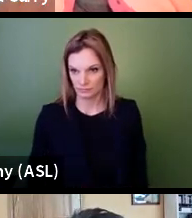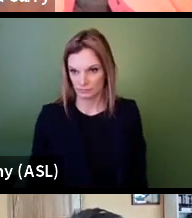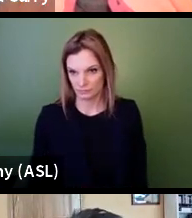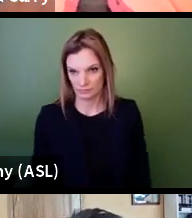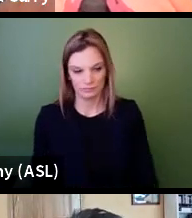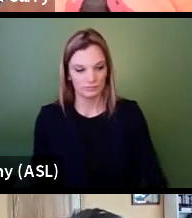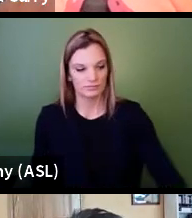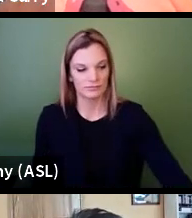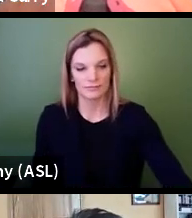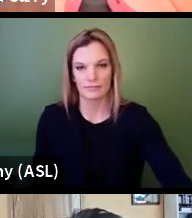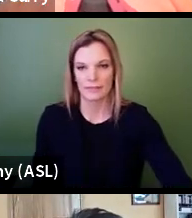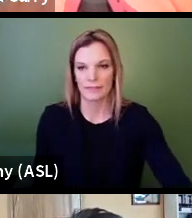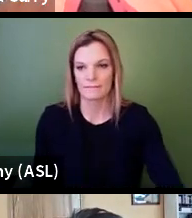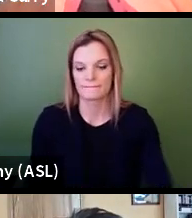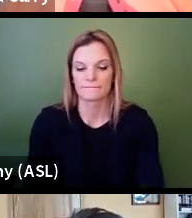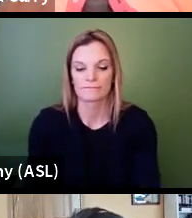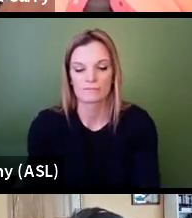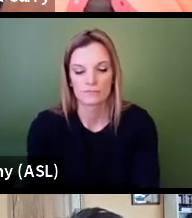And